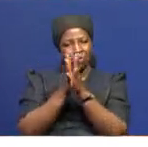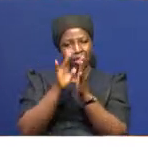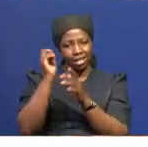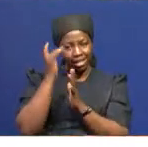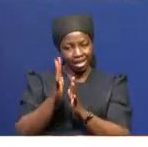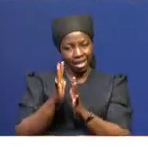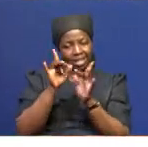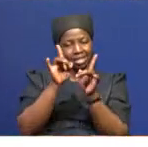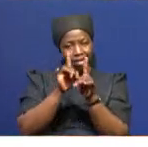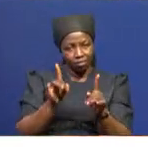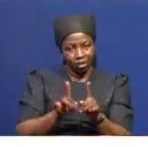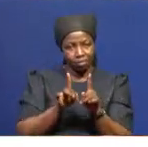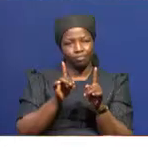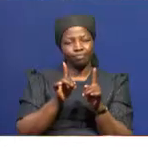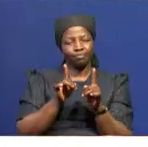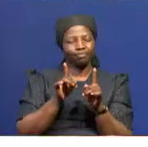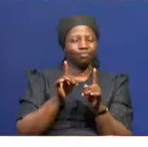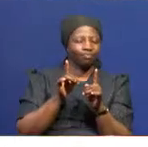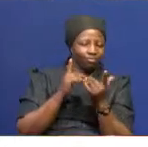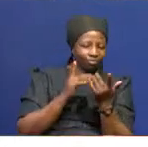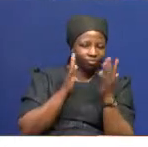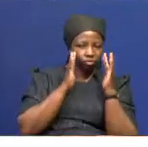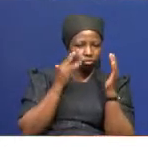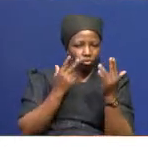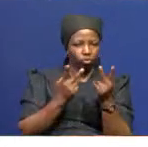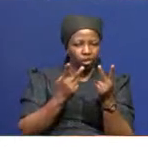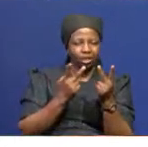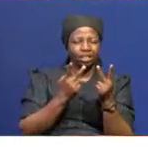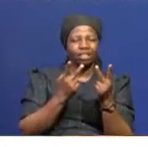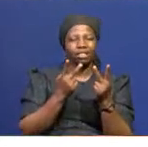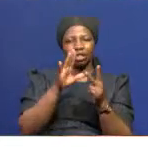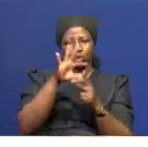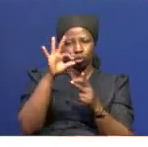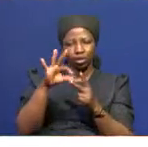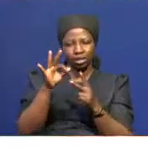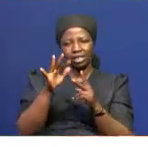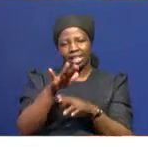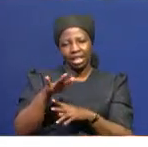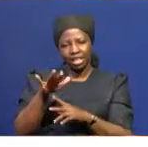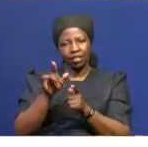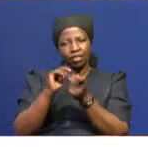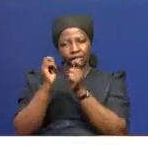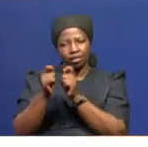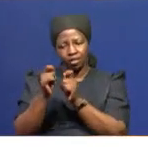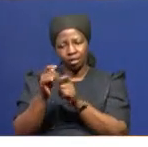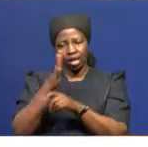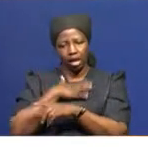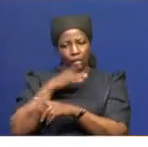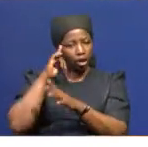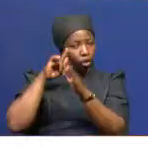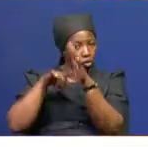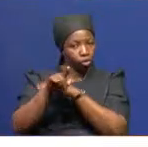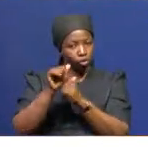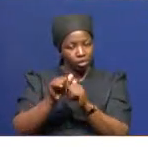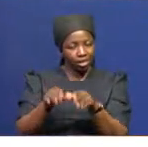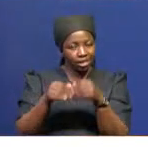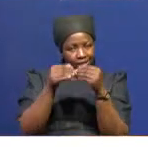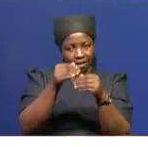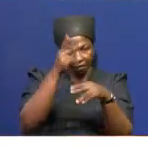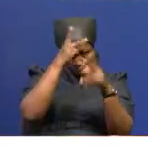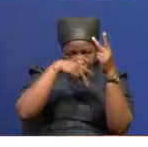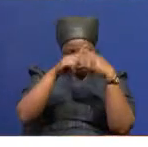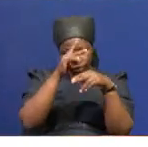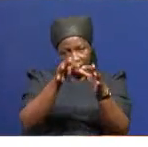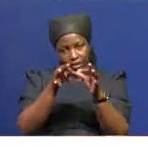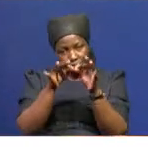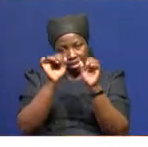formulating priority areas of reform and enforcement of law. Our goals remain delivery of professional,